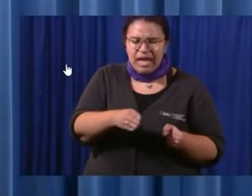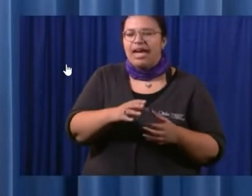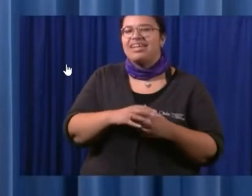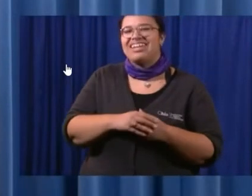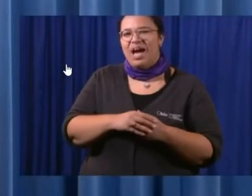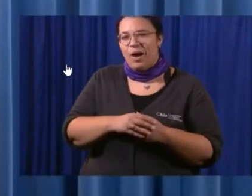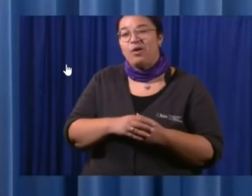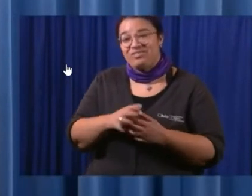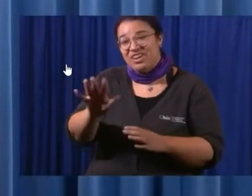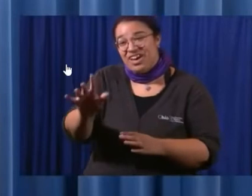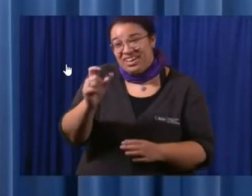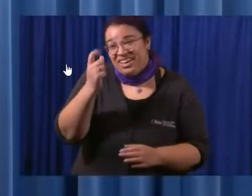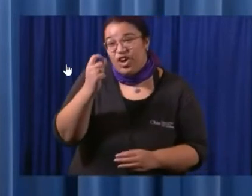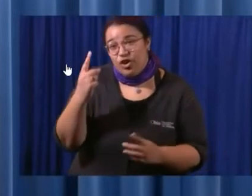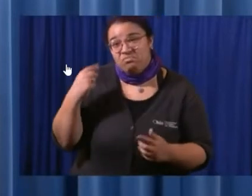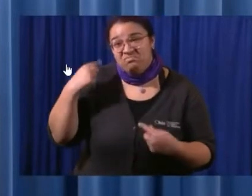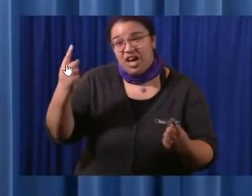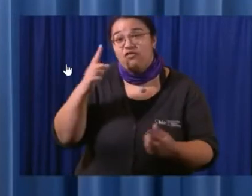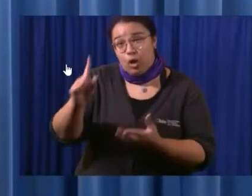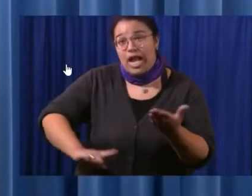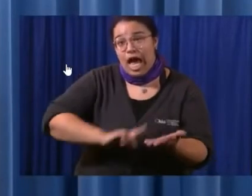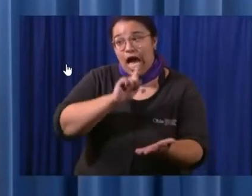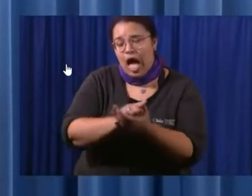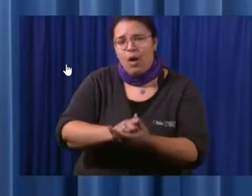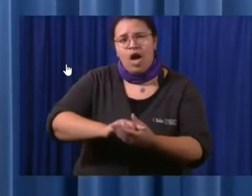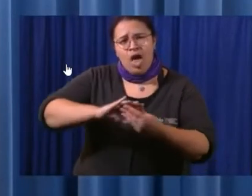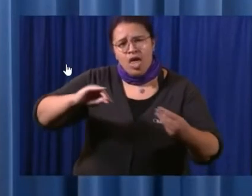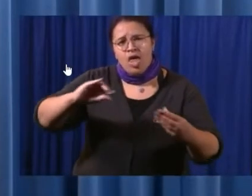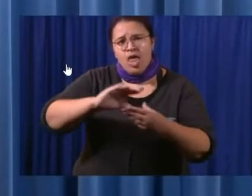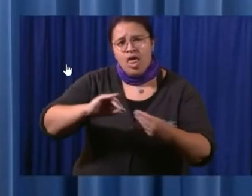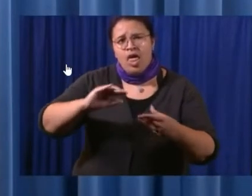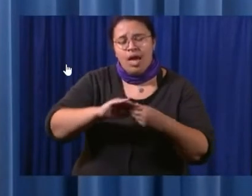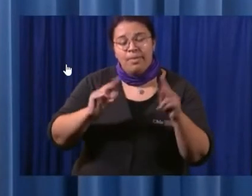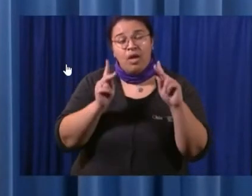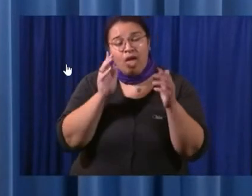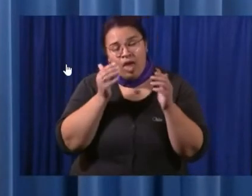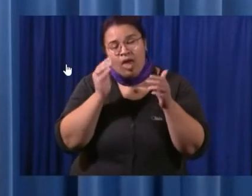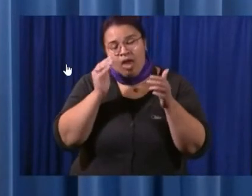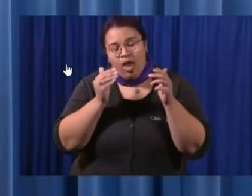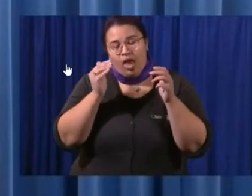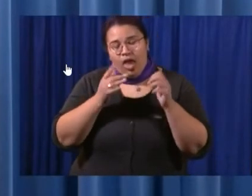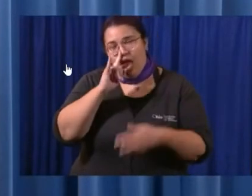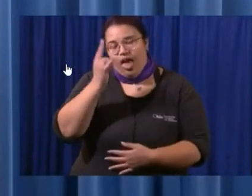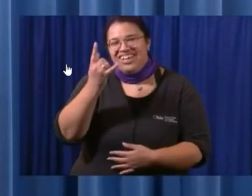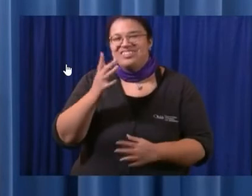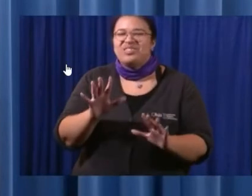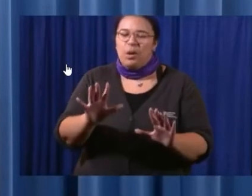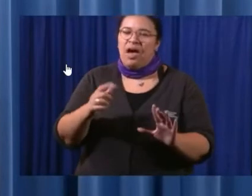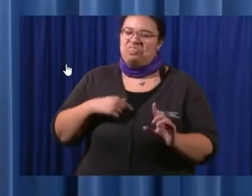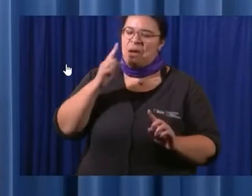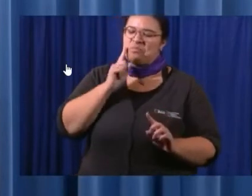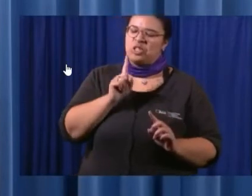to sleep for an hour. I figured that there's a limit to what everybody can endure. But yes, it is very much in